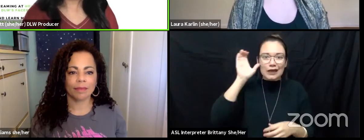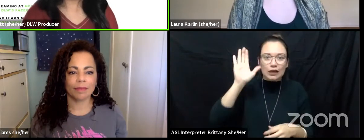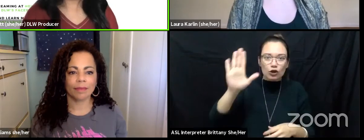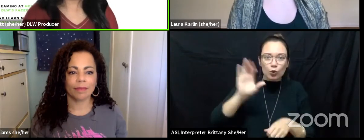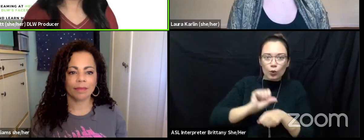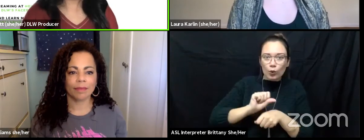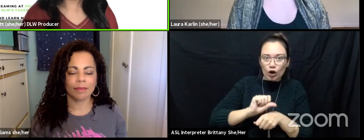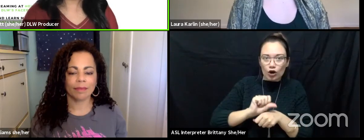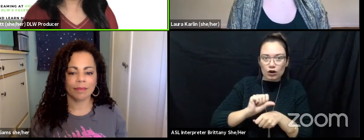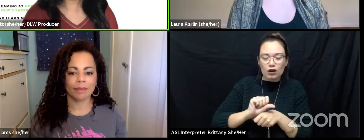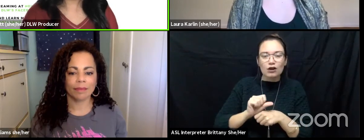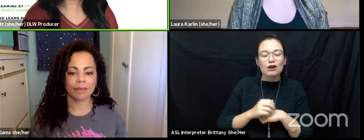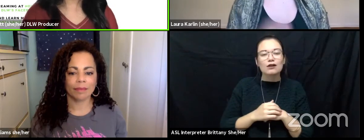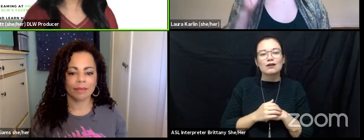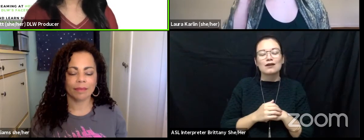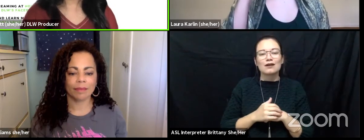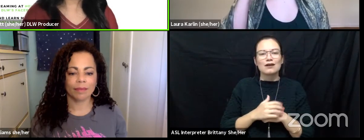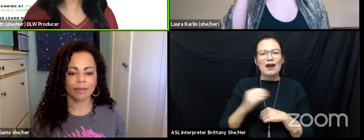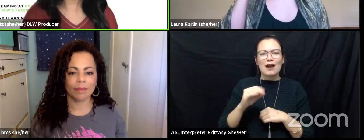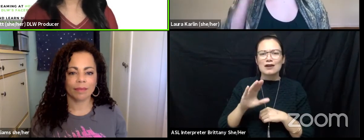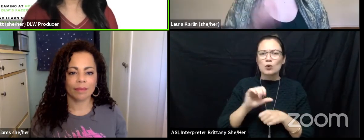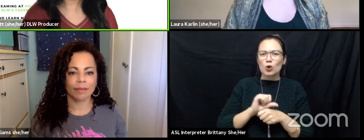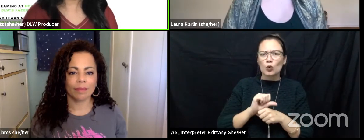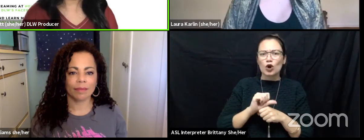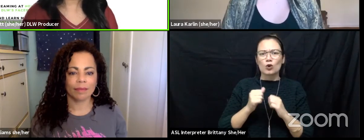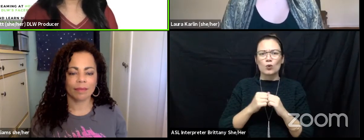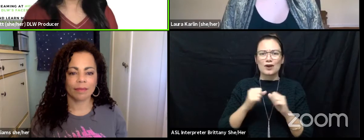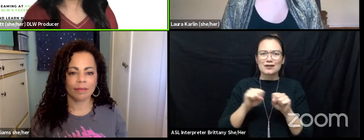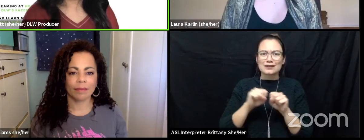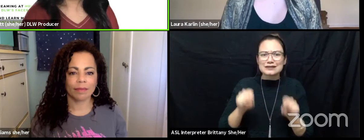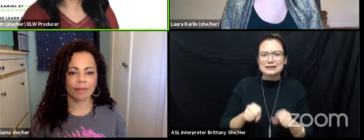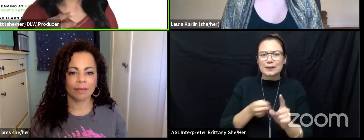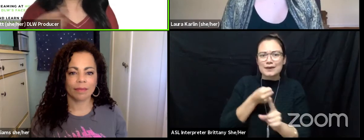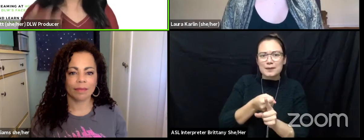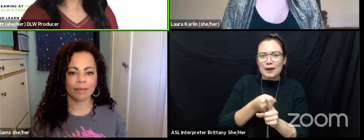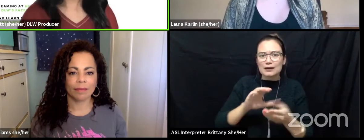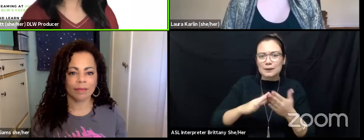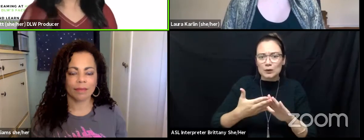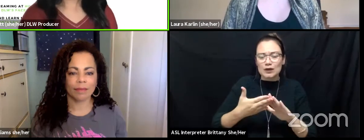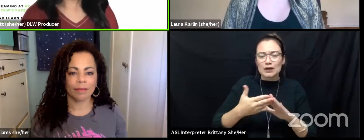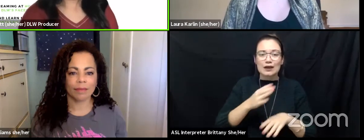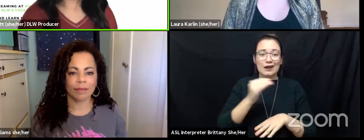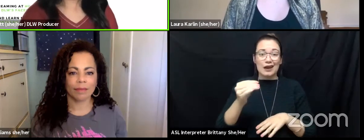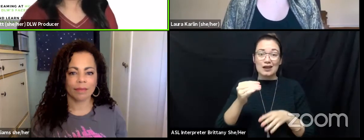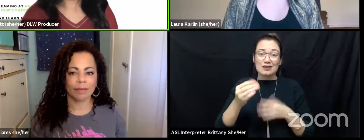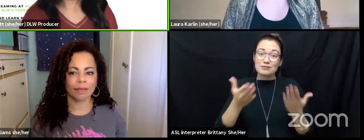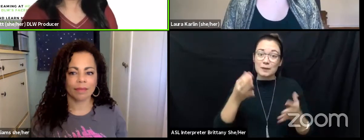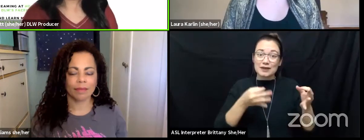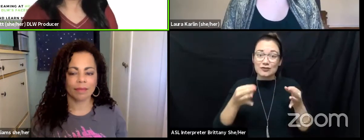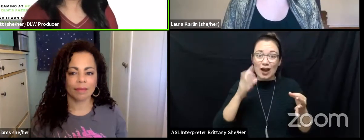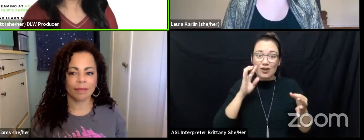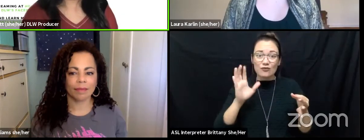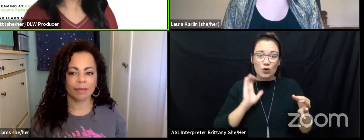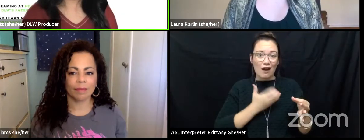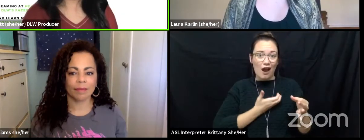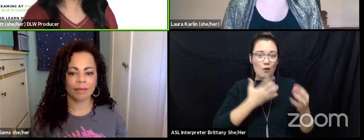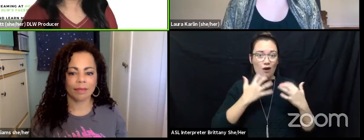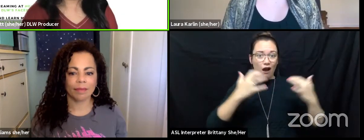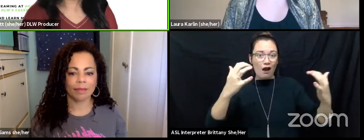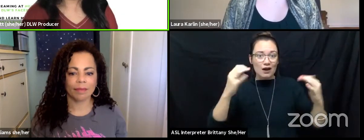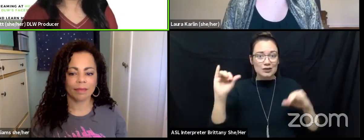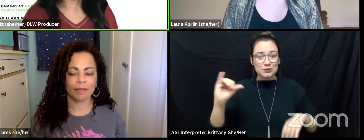work and your work with systems impacted communities, and perhaps define it for our audience as well, since I